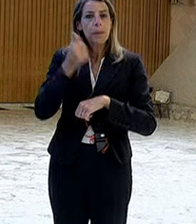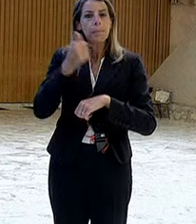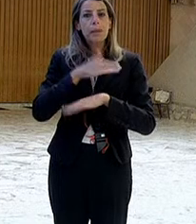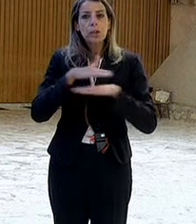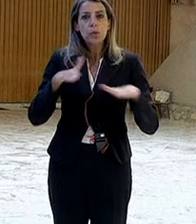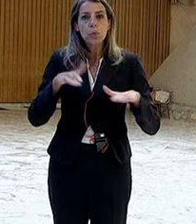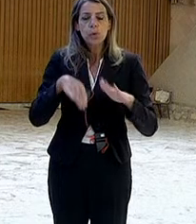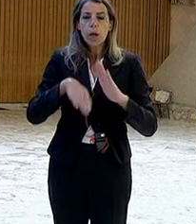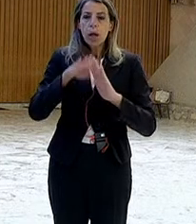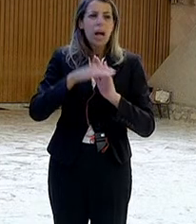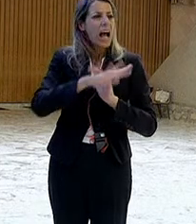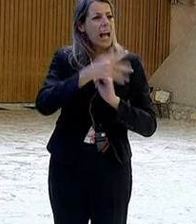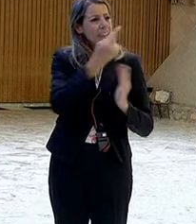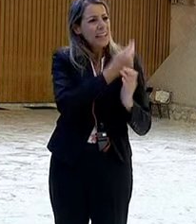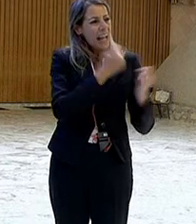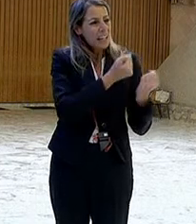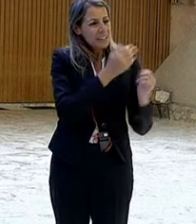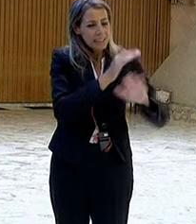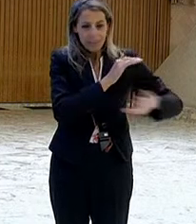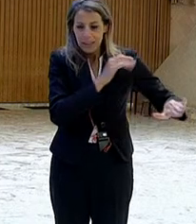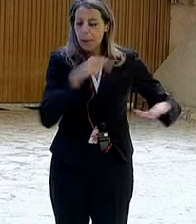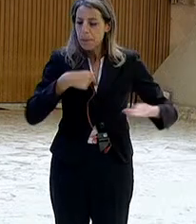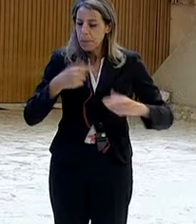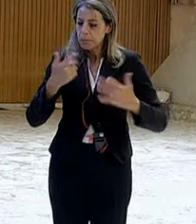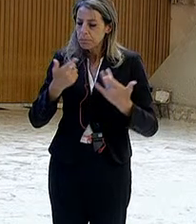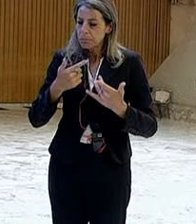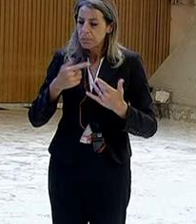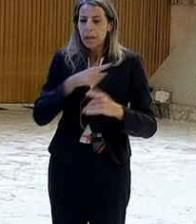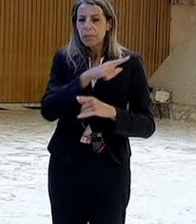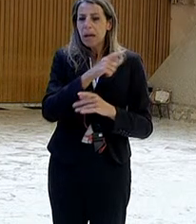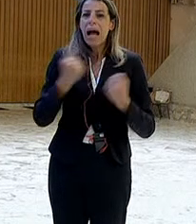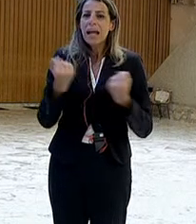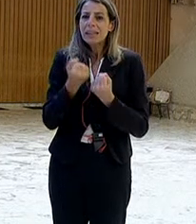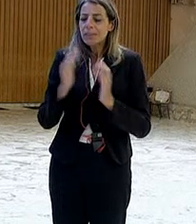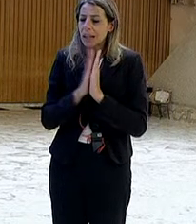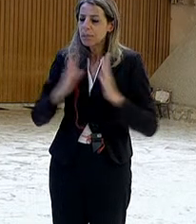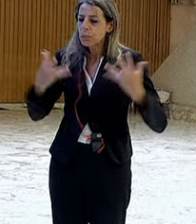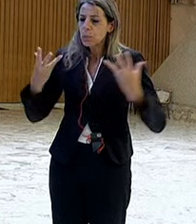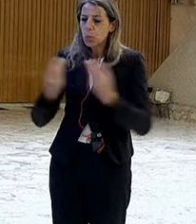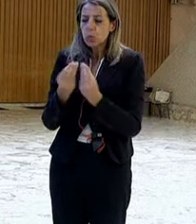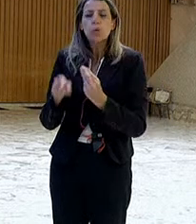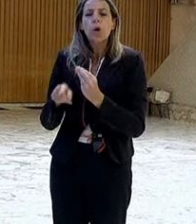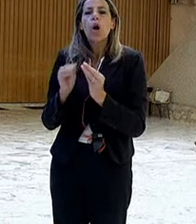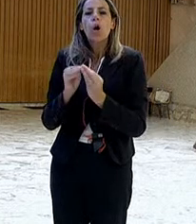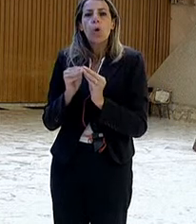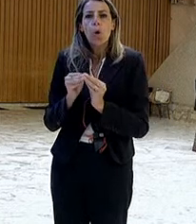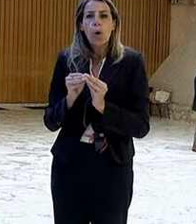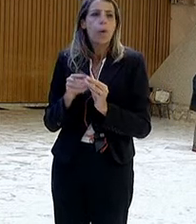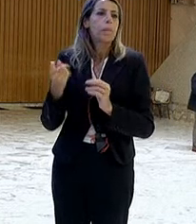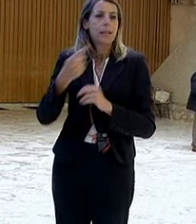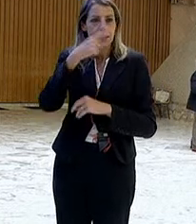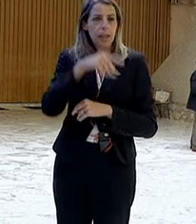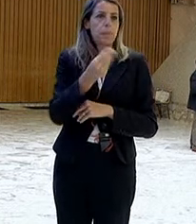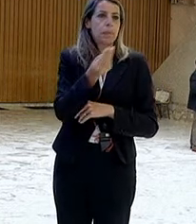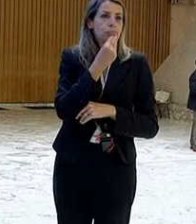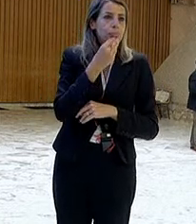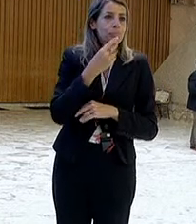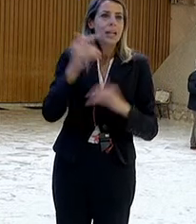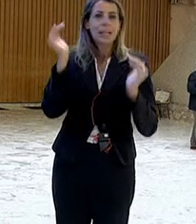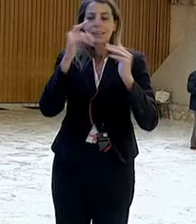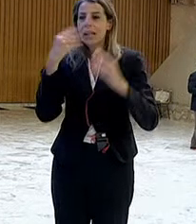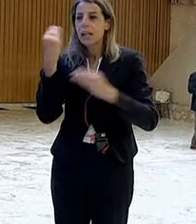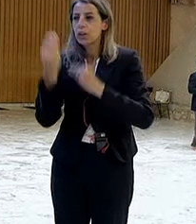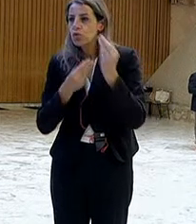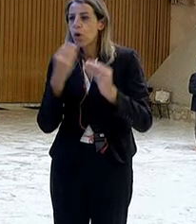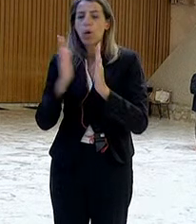reasonably fit around family meals, family game night, family prayer, household projects, connecting time, etc.